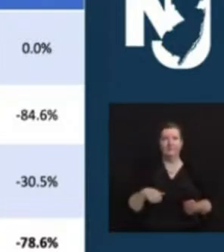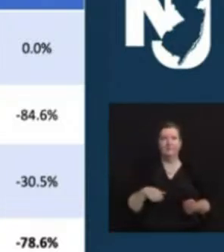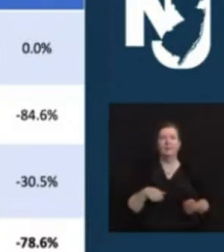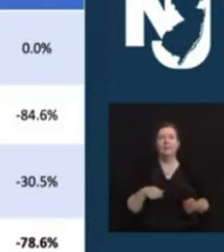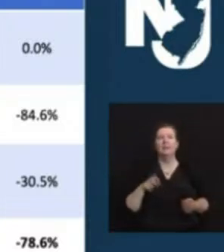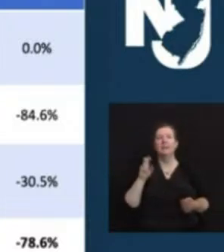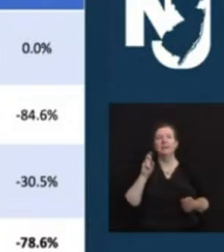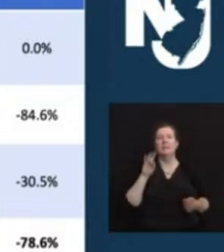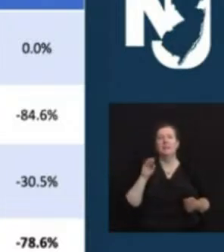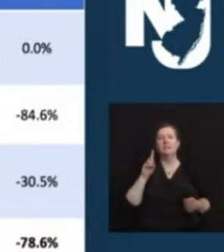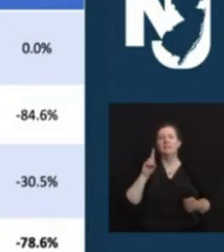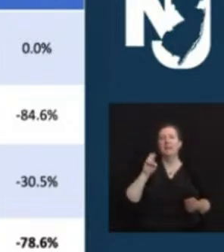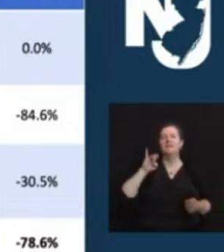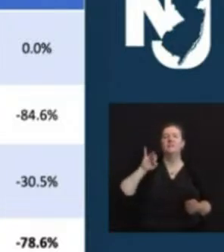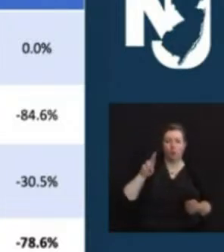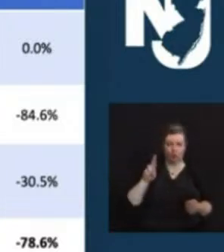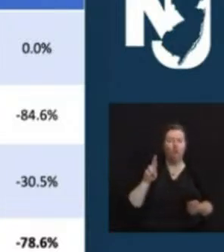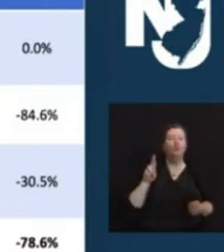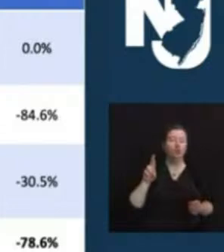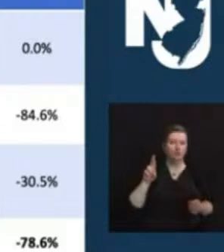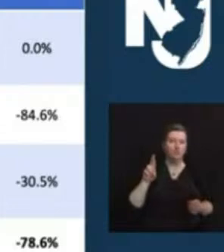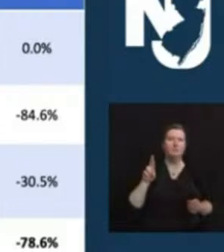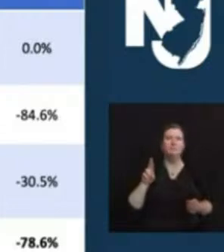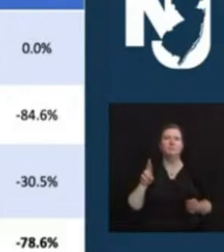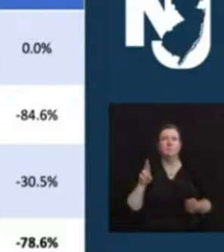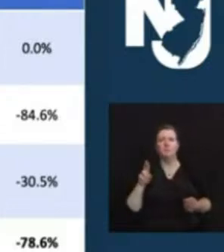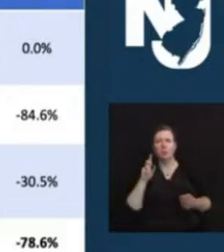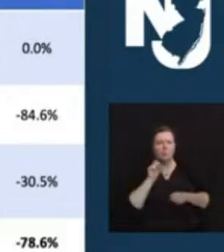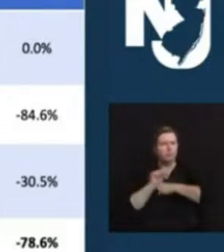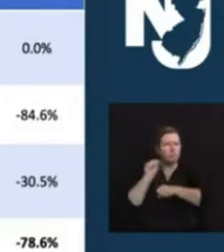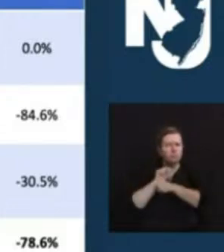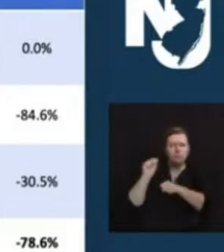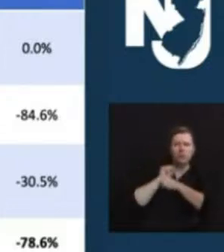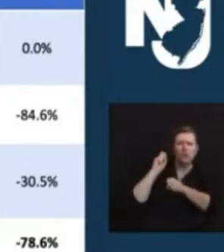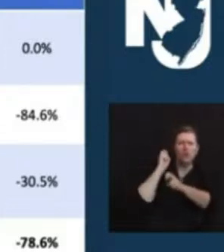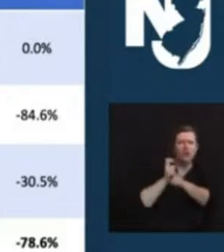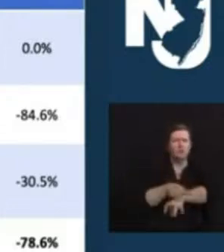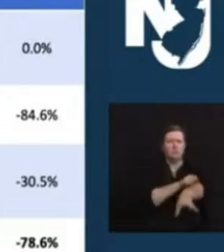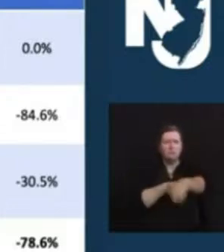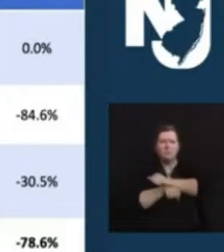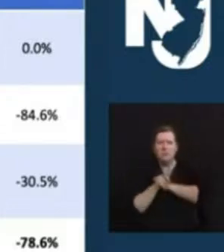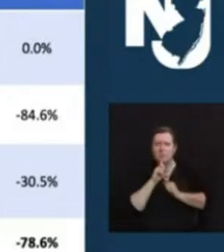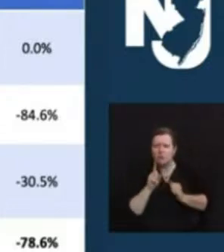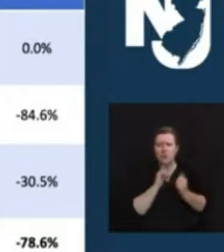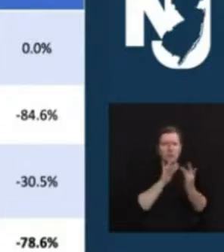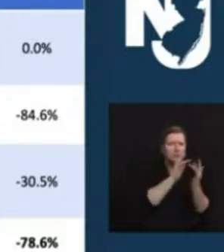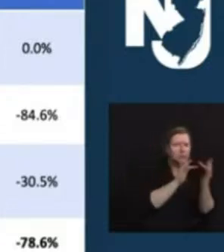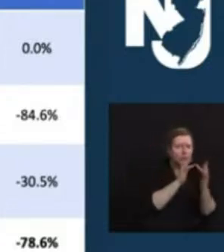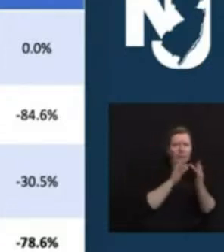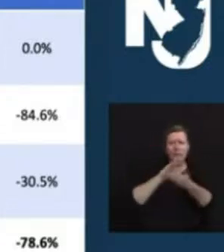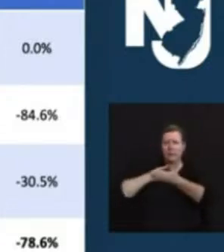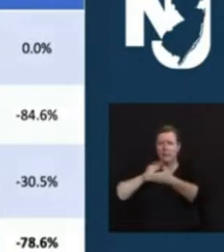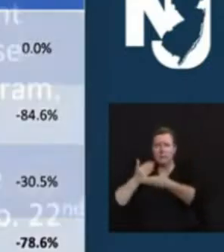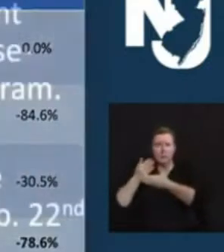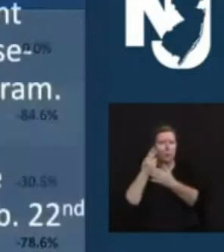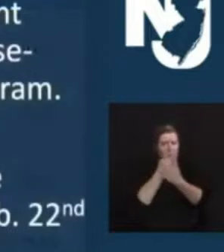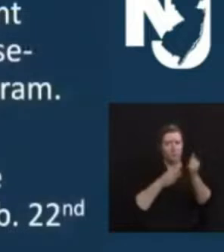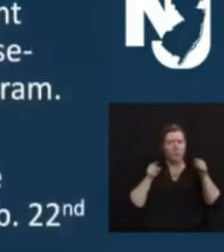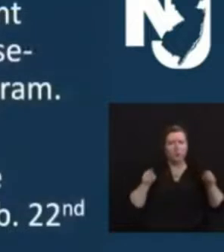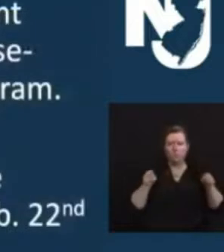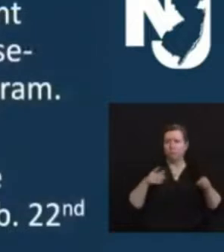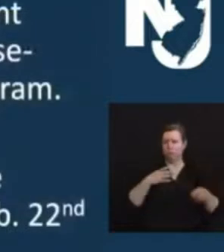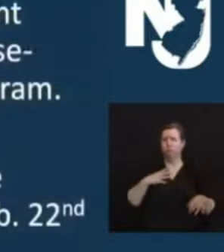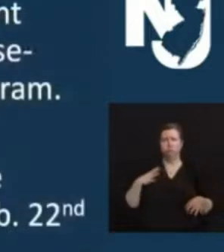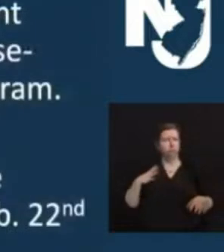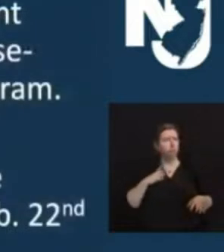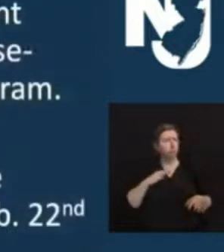in partnership with our districts. Our investment in closing the digital divide is paying real dividends. And then